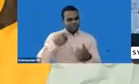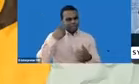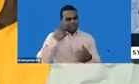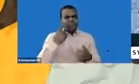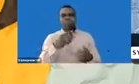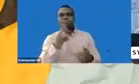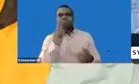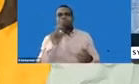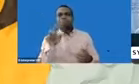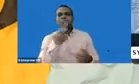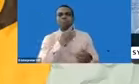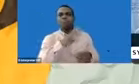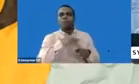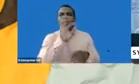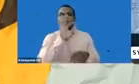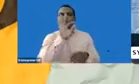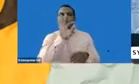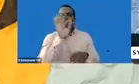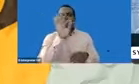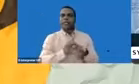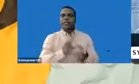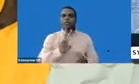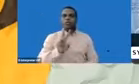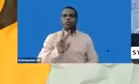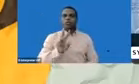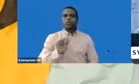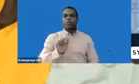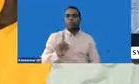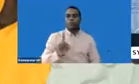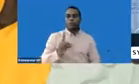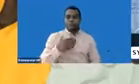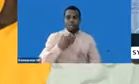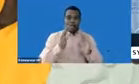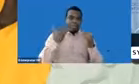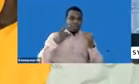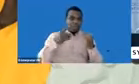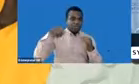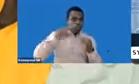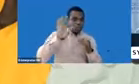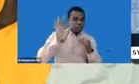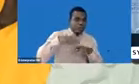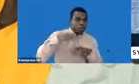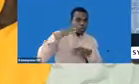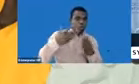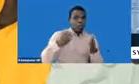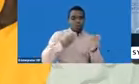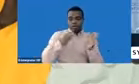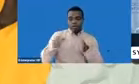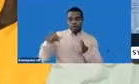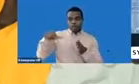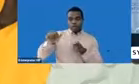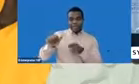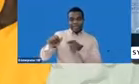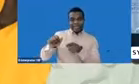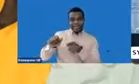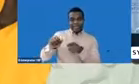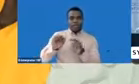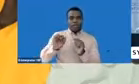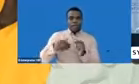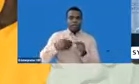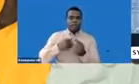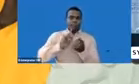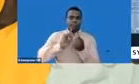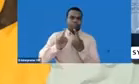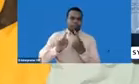we do have a break. That is also accessibility, and that we try to stick to the specific questions that are on the project. If we do